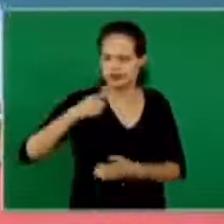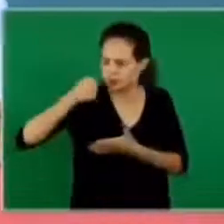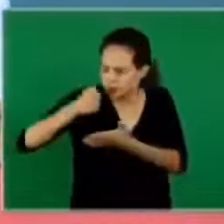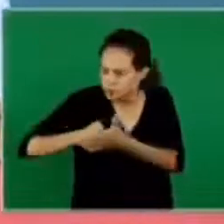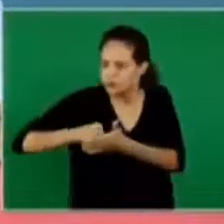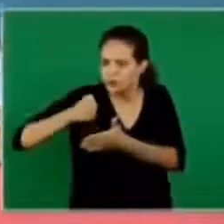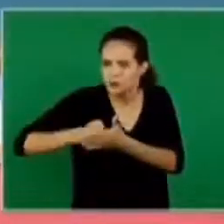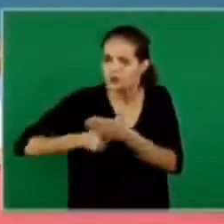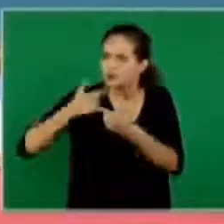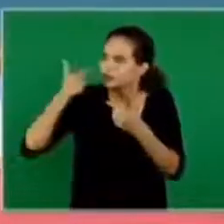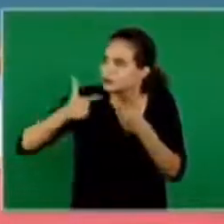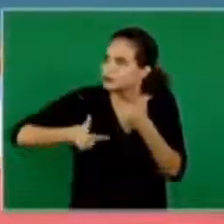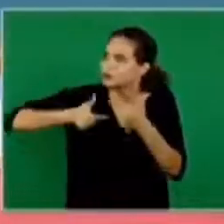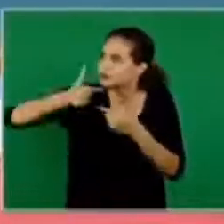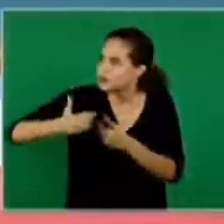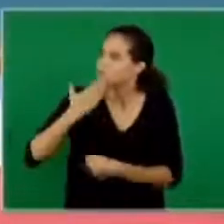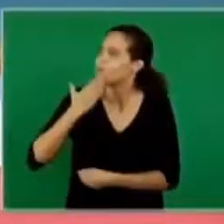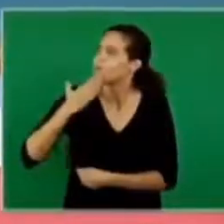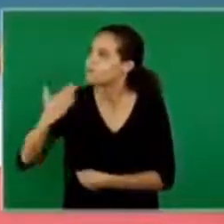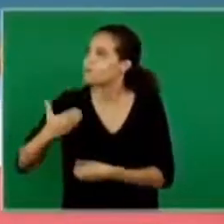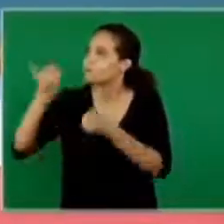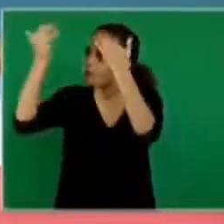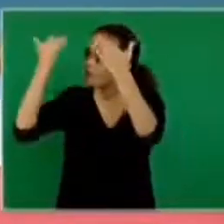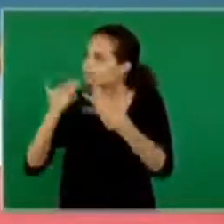blessed once again.